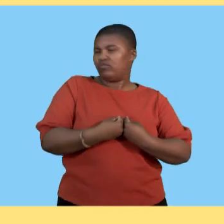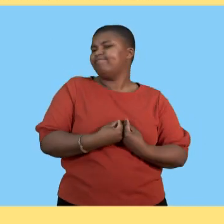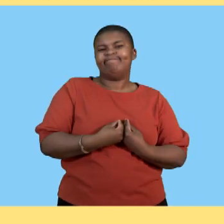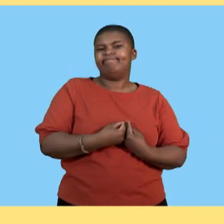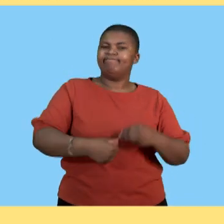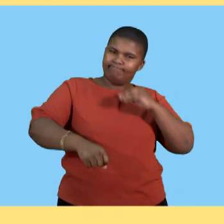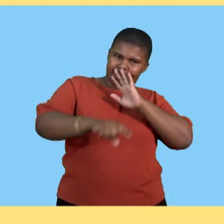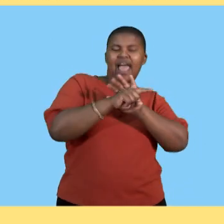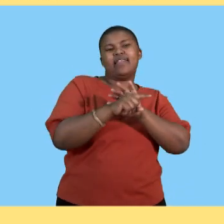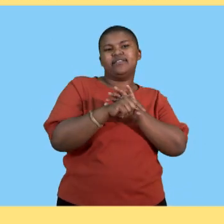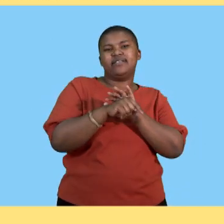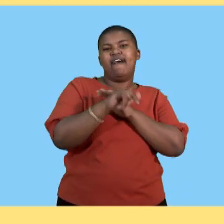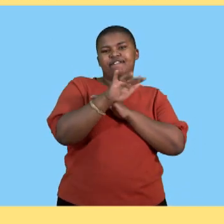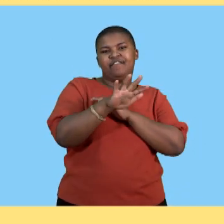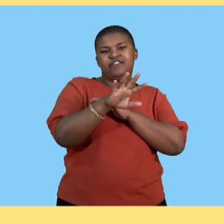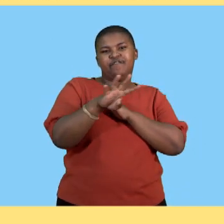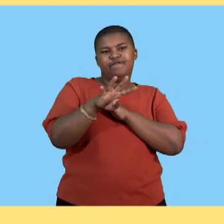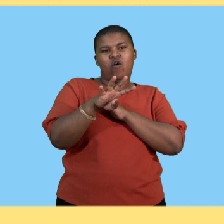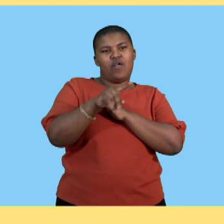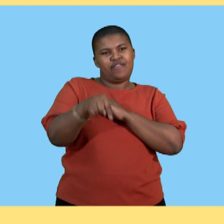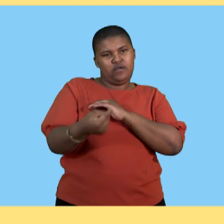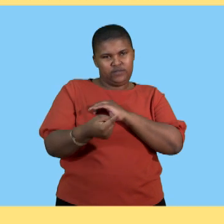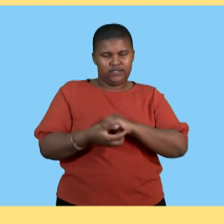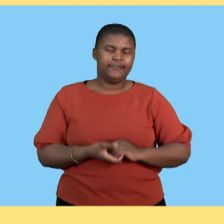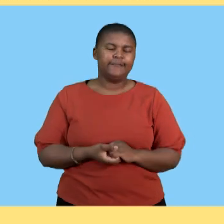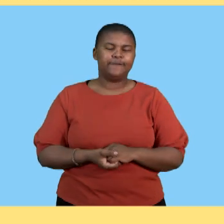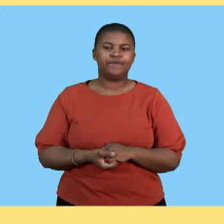we come and we subtract the 54,000 minus